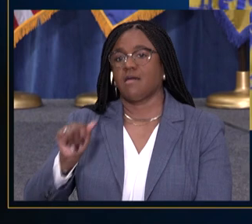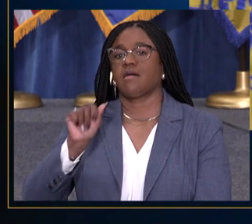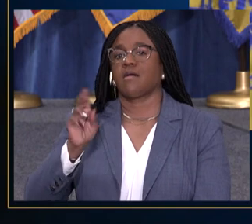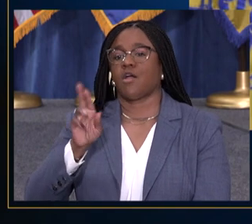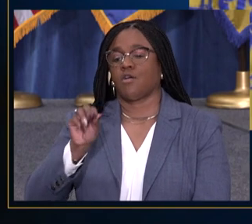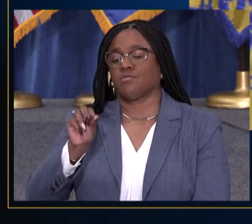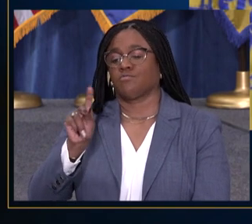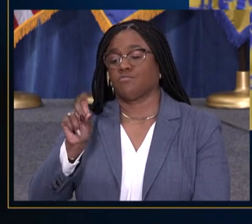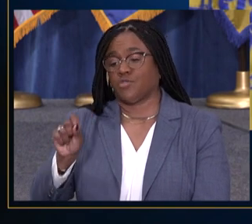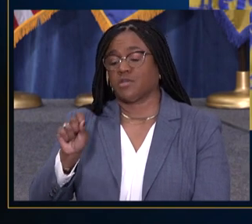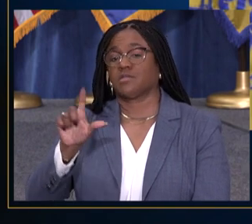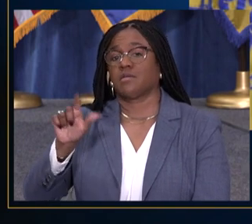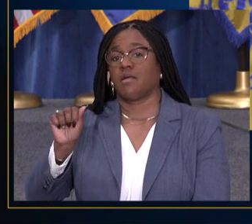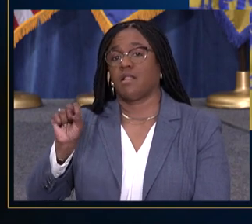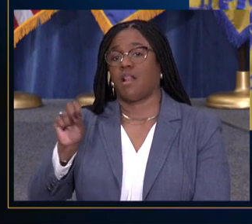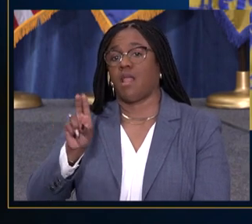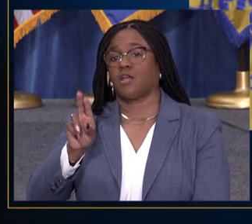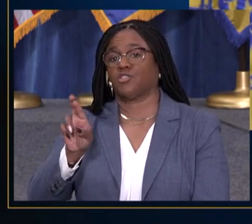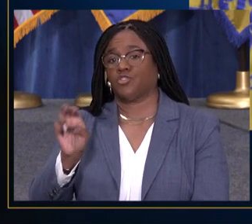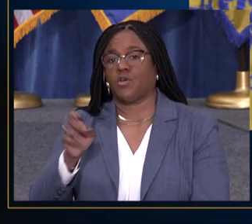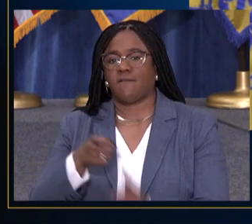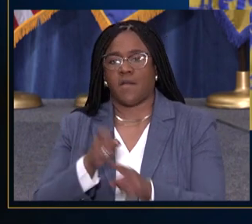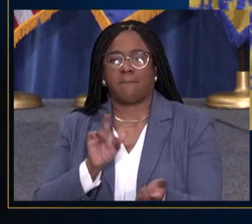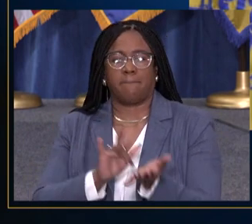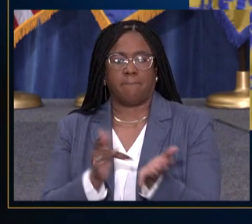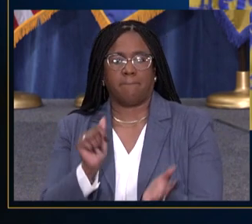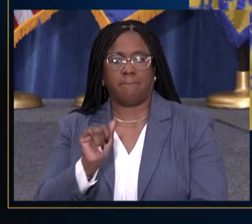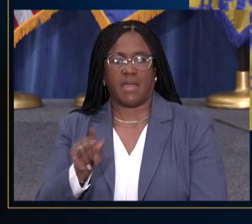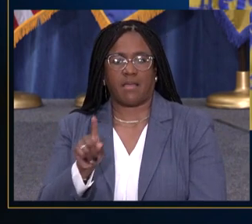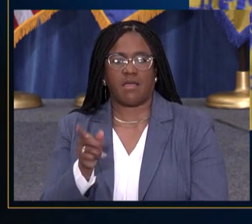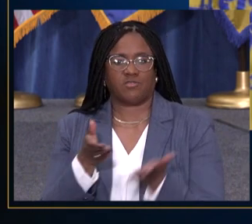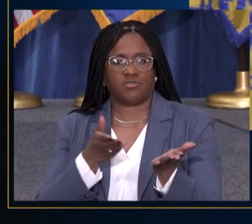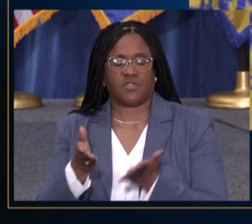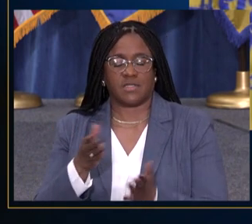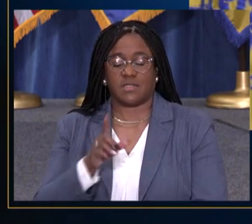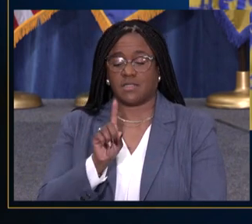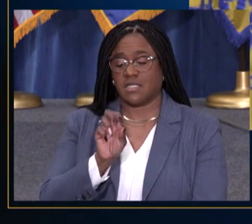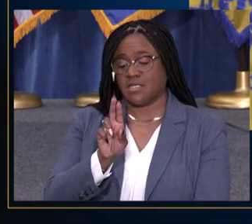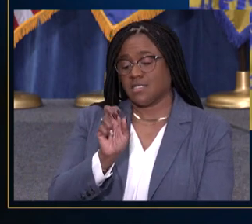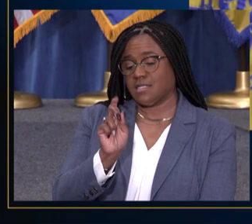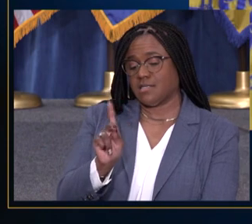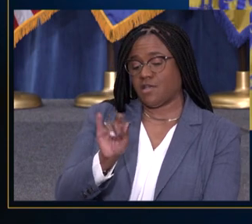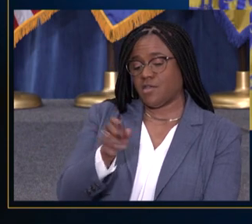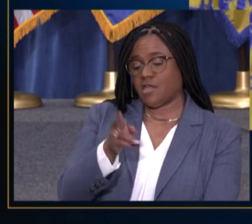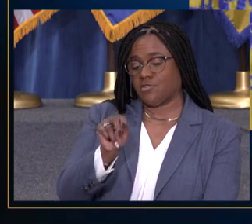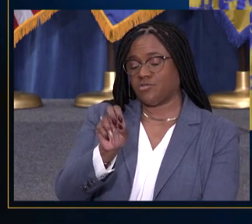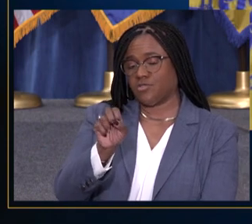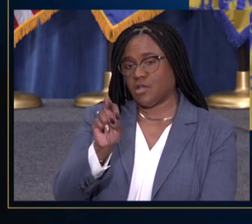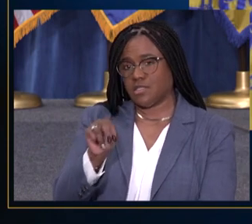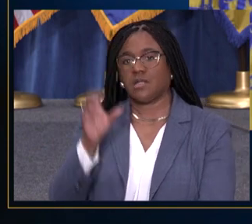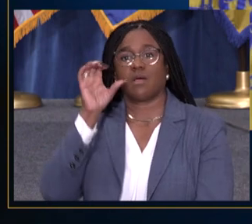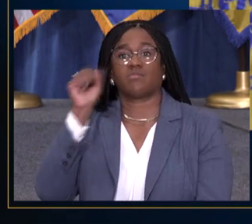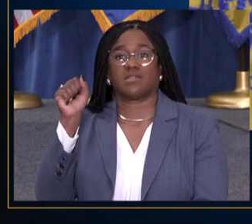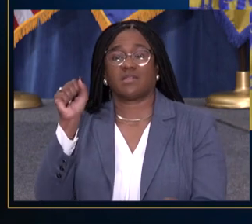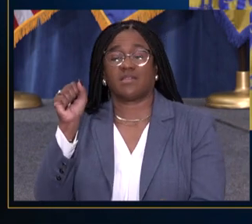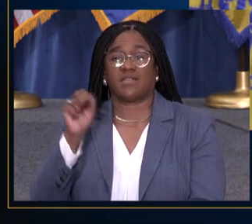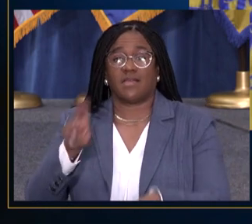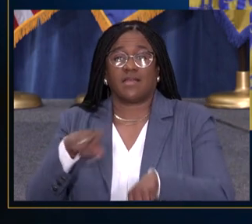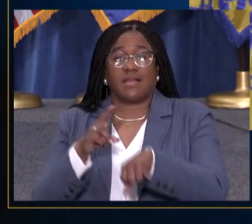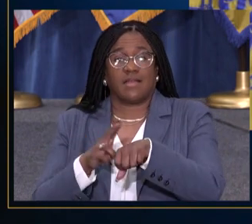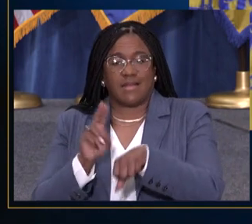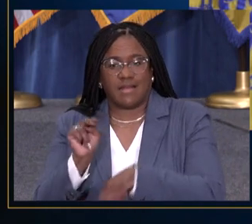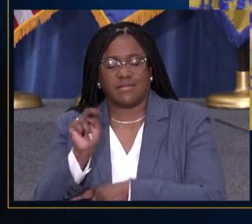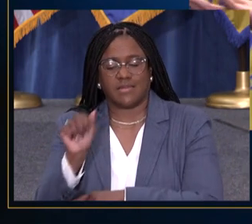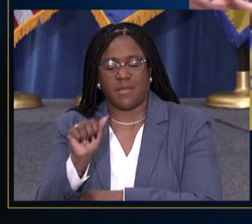the Centers for Medicare and Medicaid Services, and Derek Johnson, President of the National Association for the Advancement of